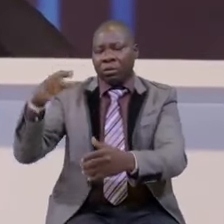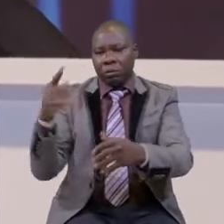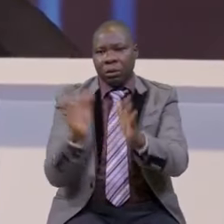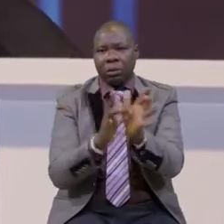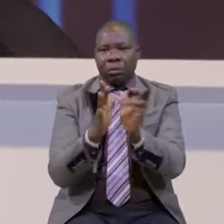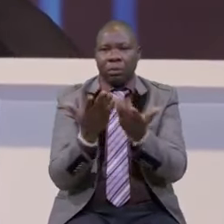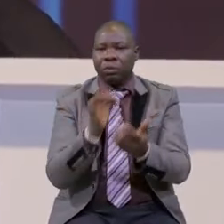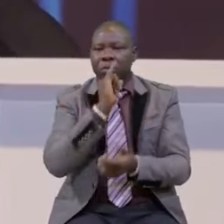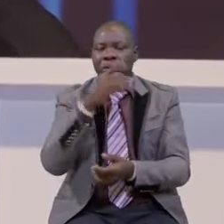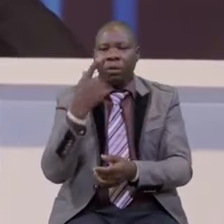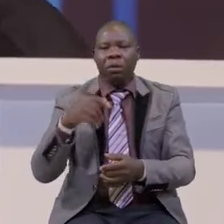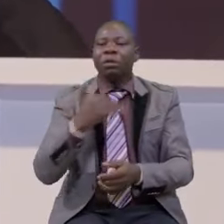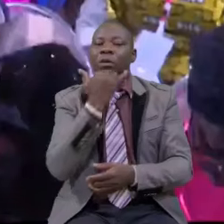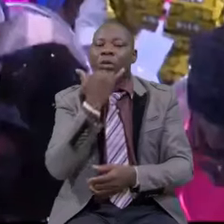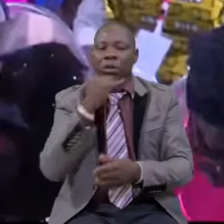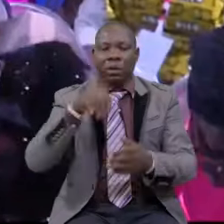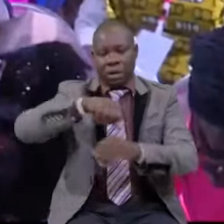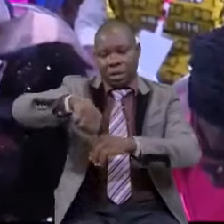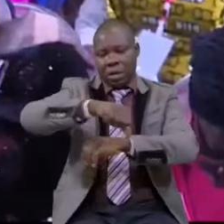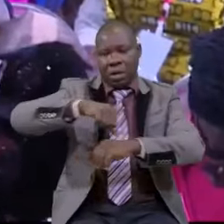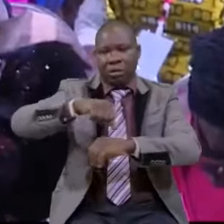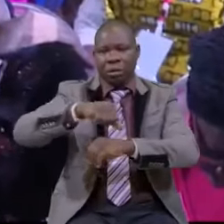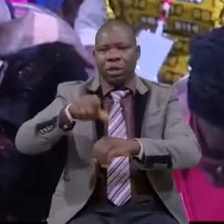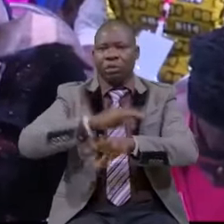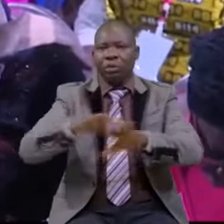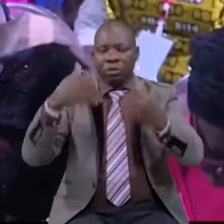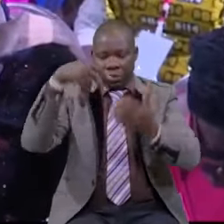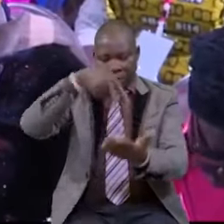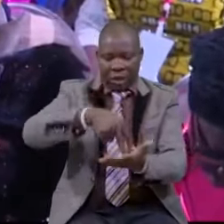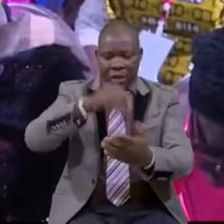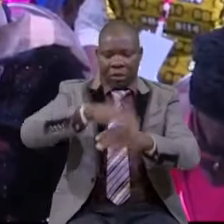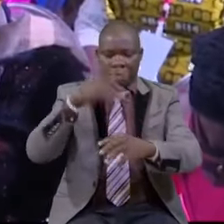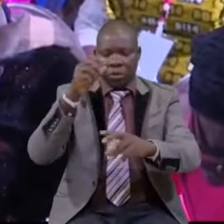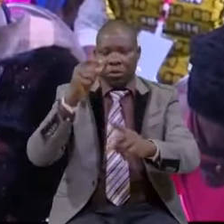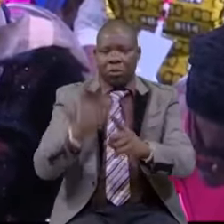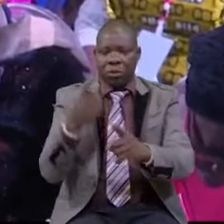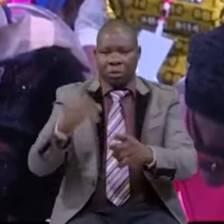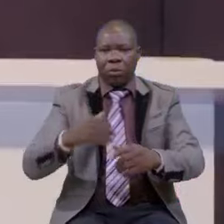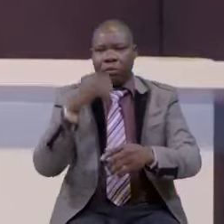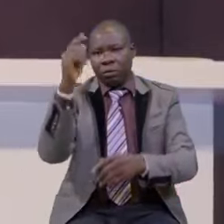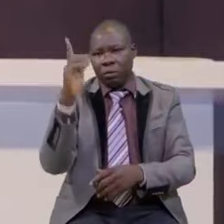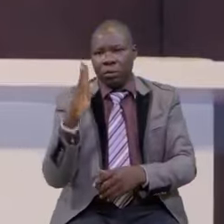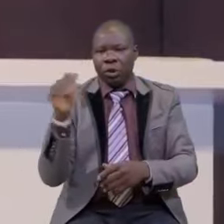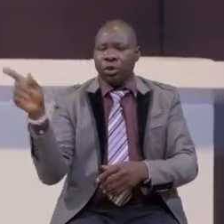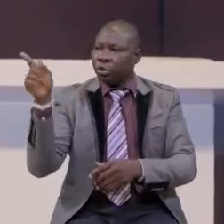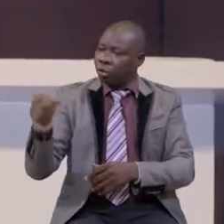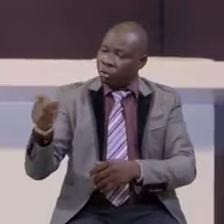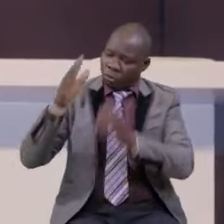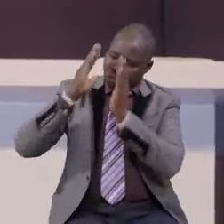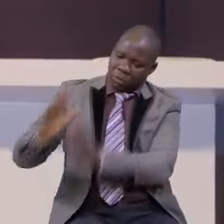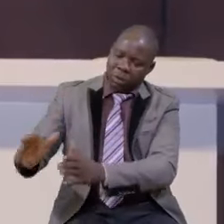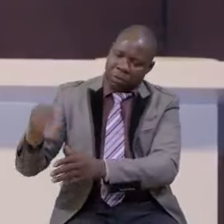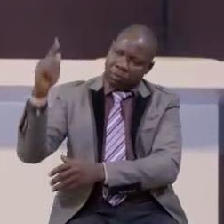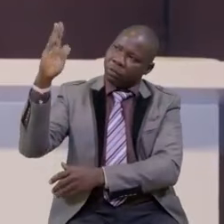is a wrong anointing. You don't stand on the word of God, you live God, you leave Christ,